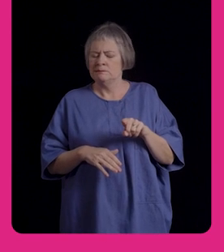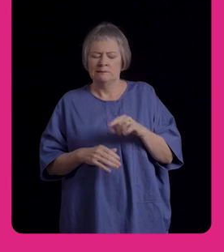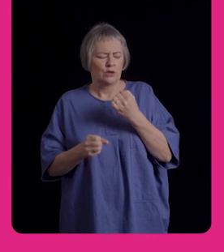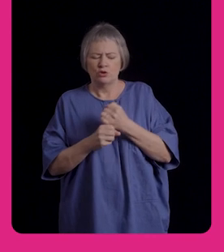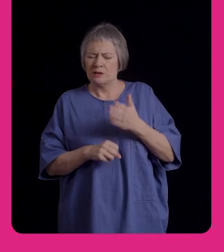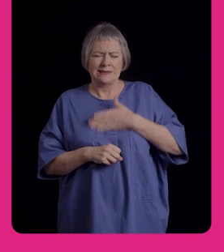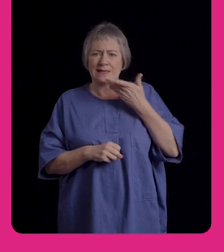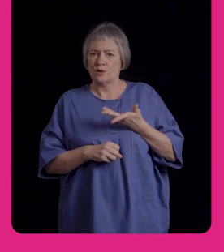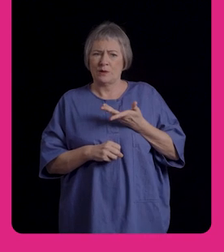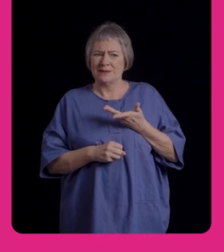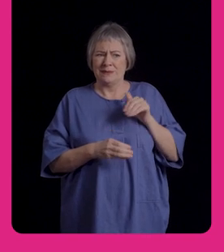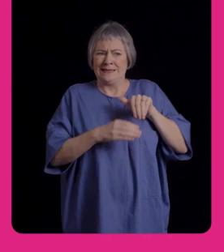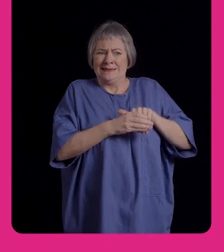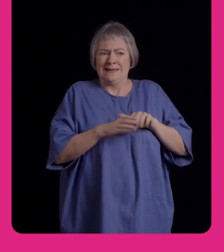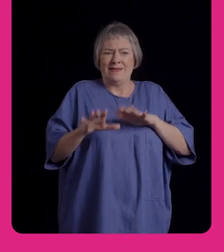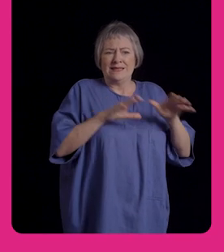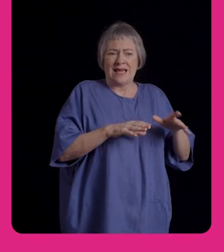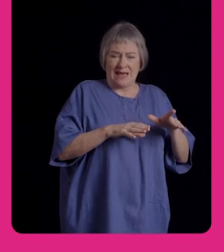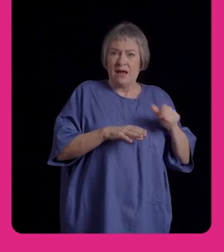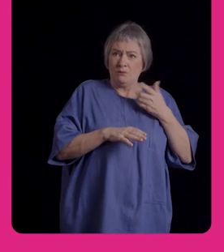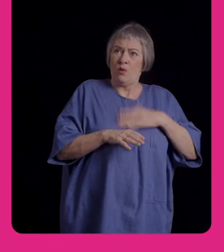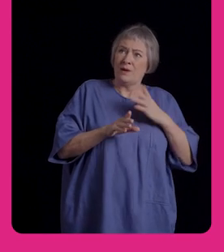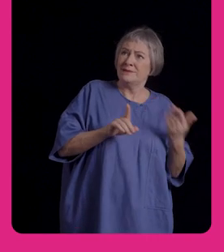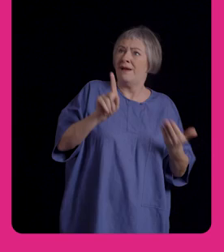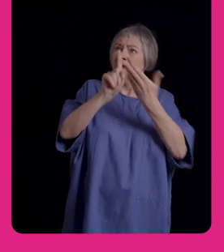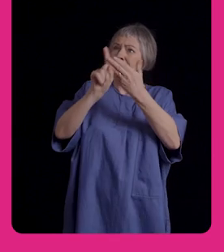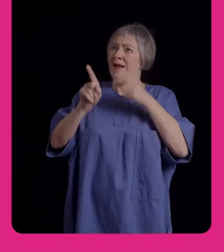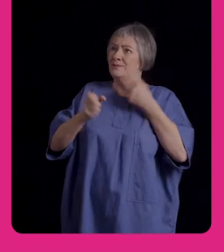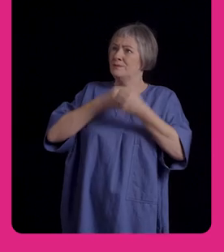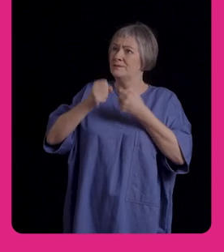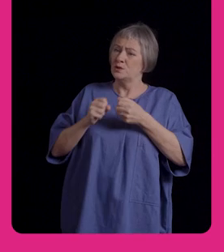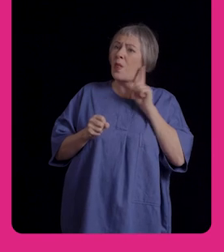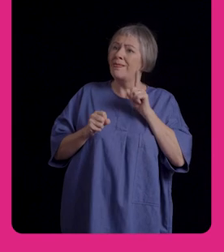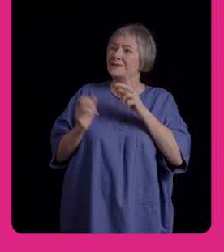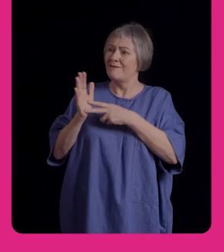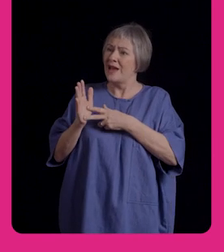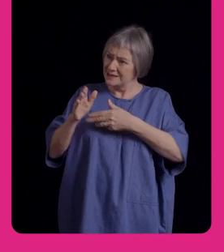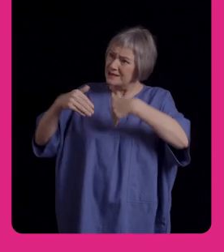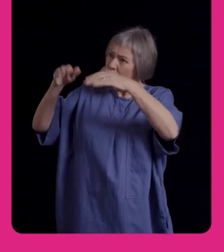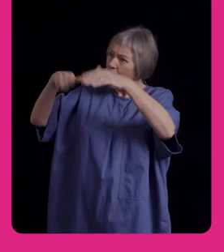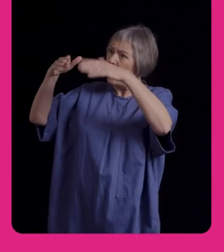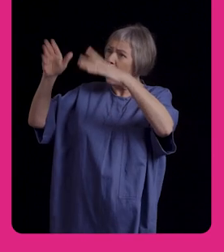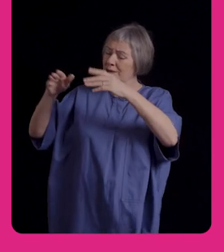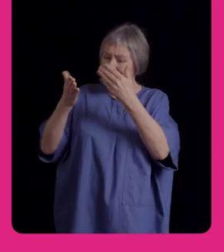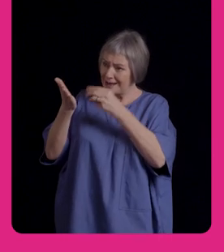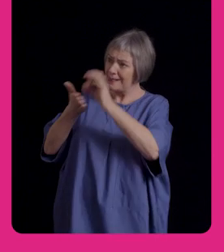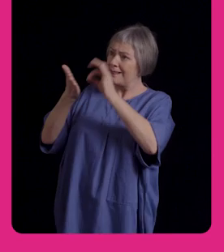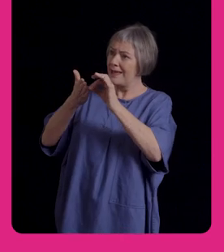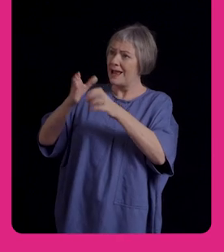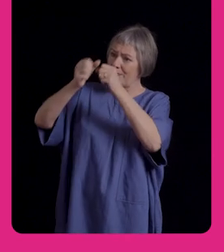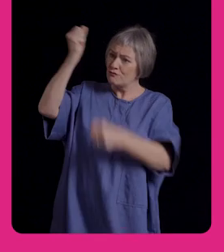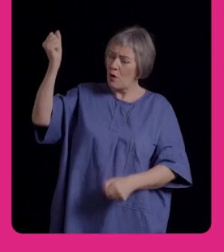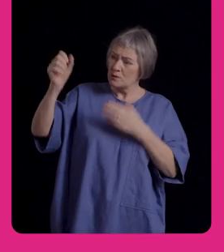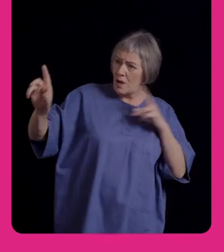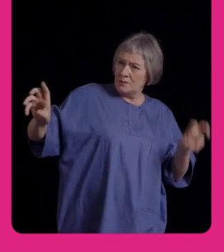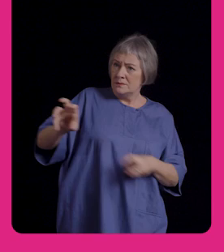to be at sea a minute longer. He wants to be up that rope. So, you know, Lady Vex, can you get a move on? Clear the top of that rope so I can get up